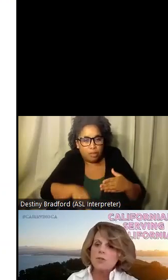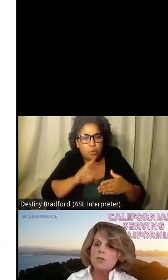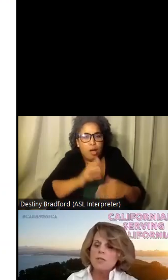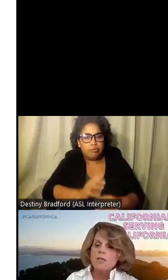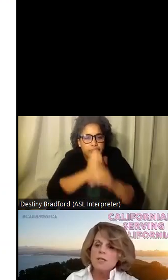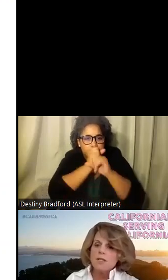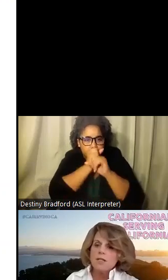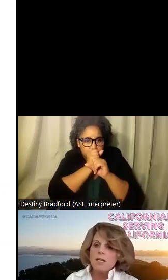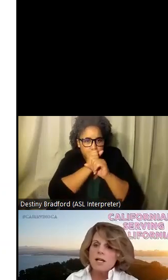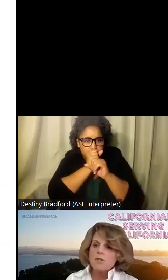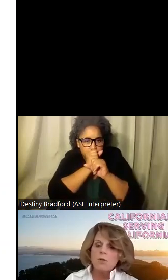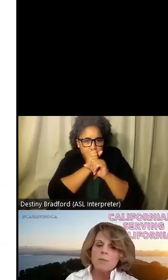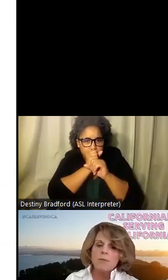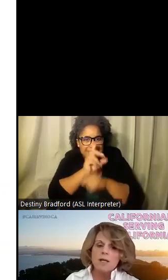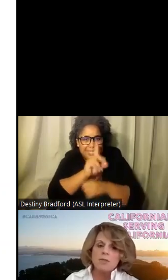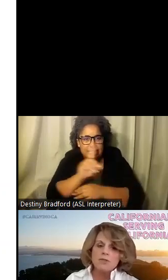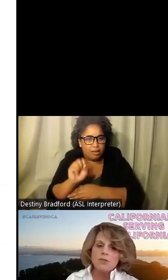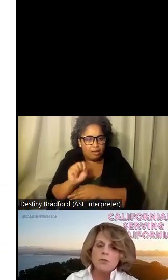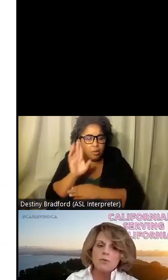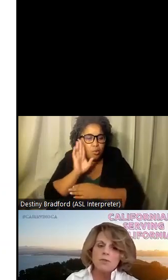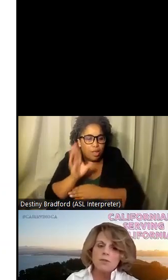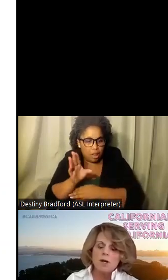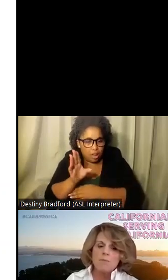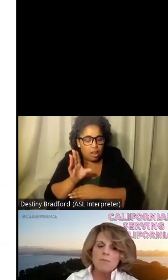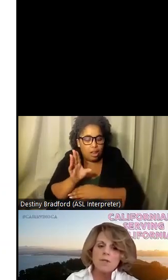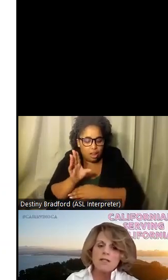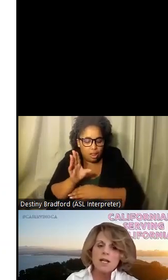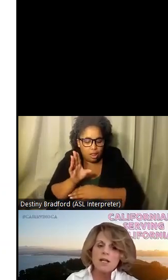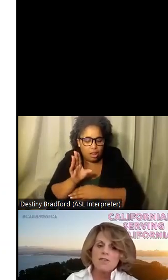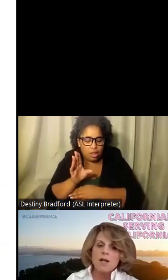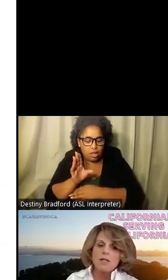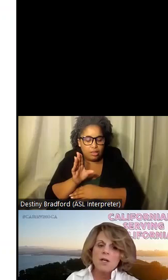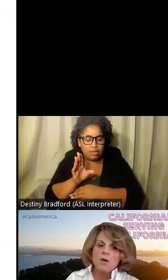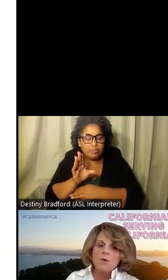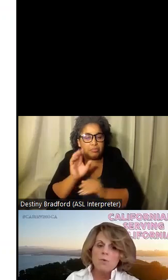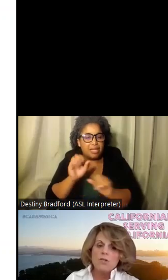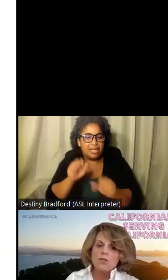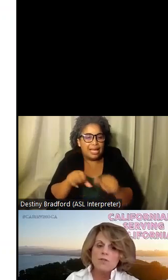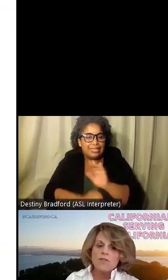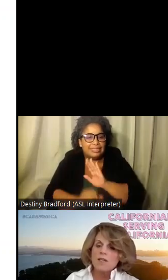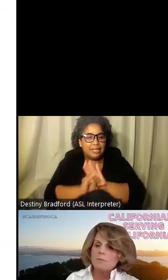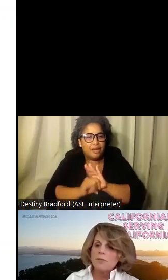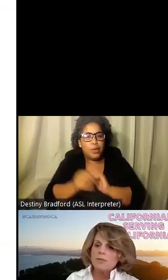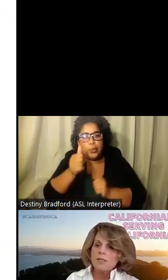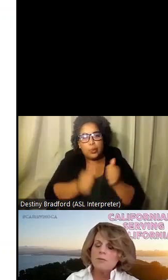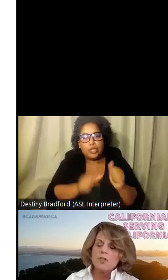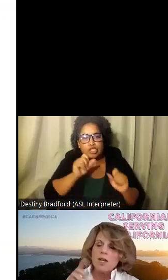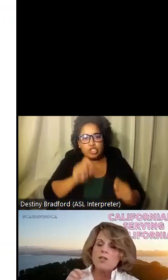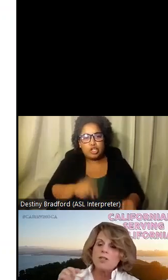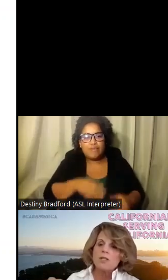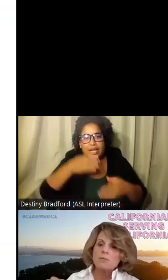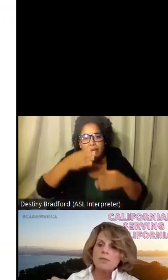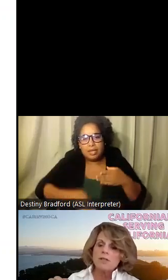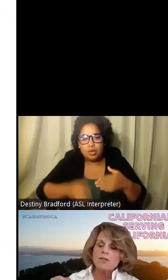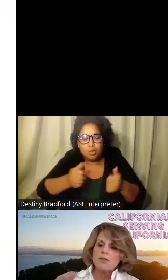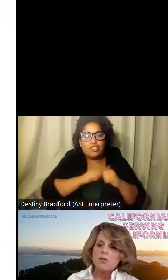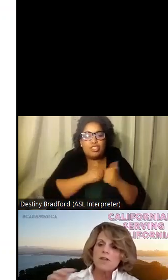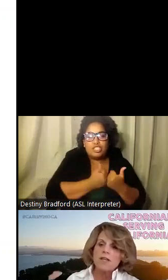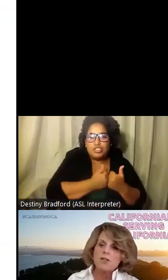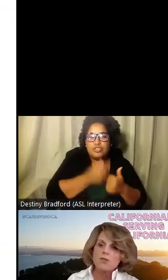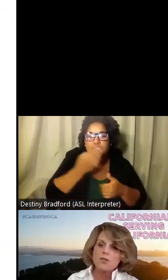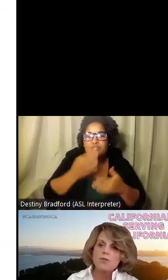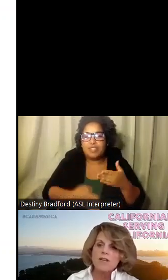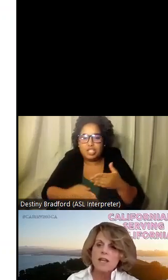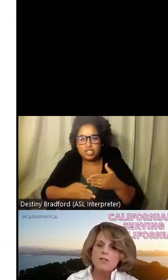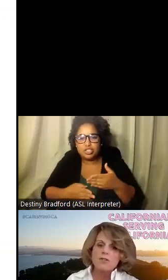confidential. DDS will be able to identify which agency completed the